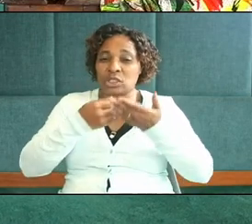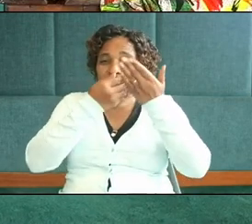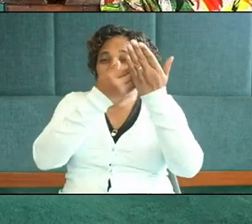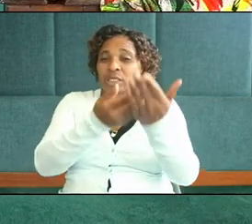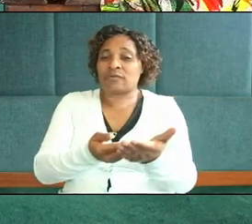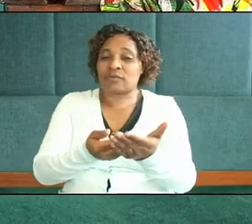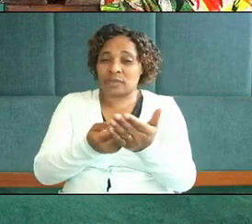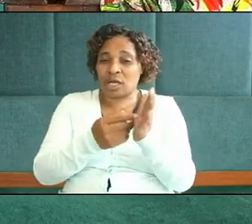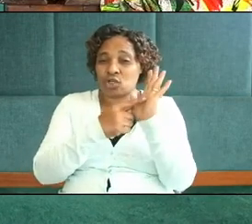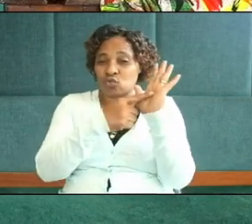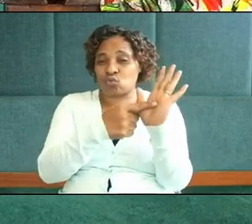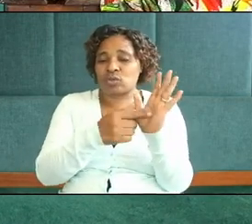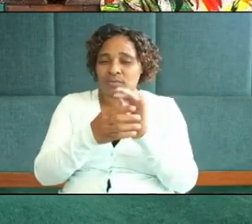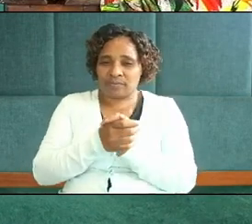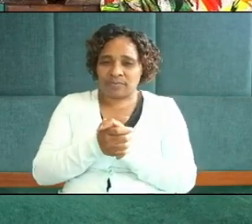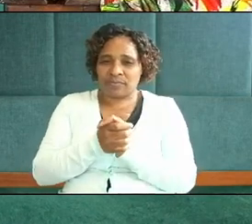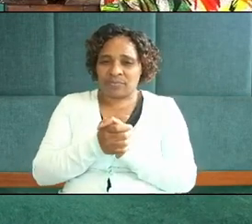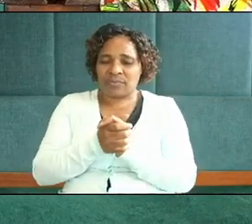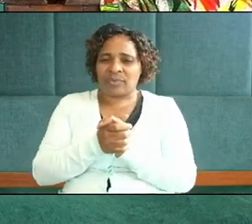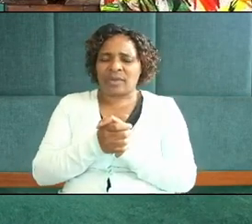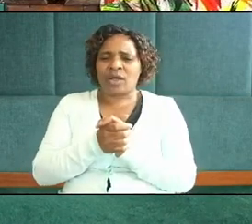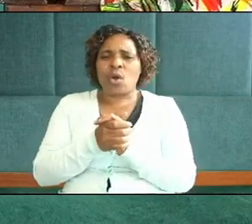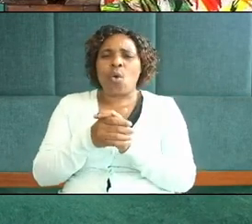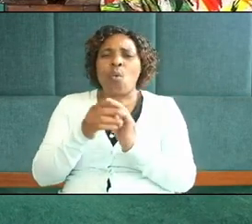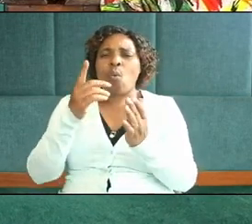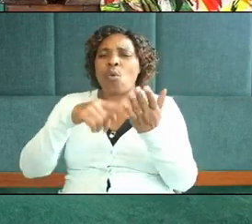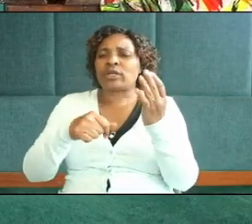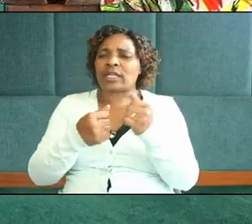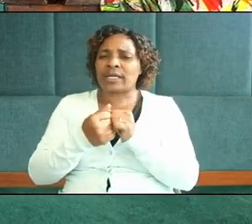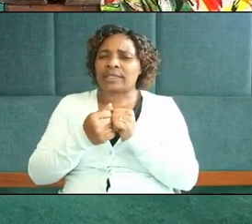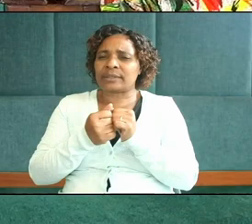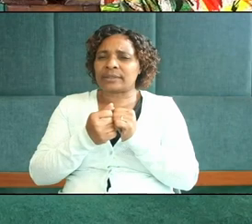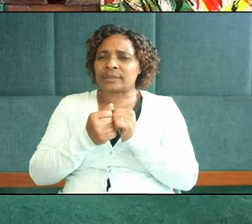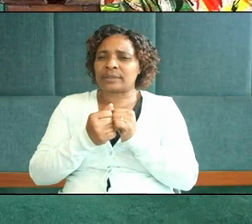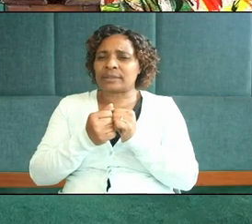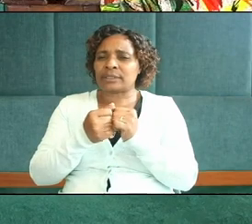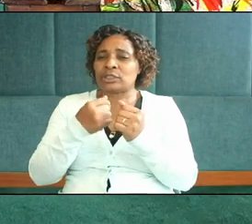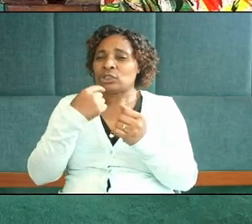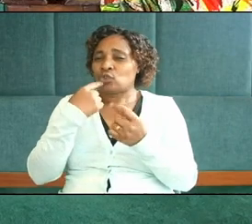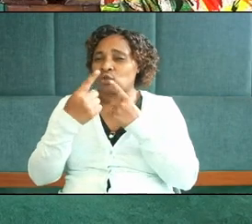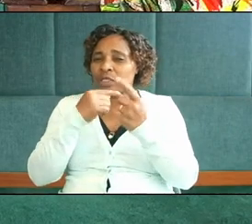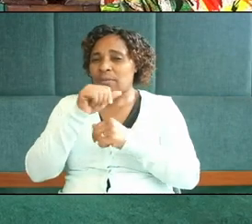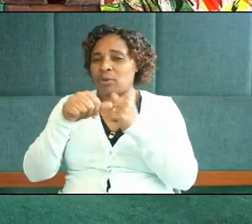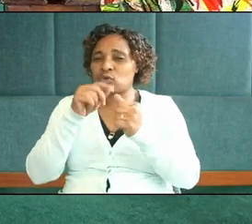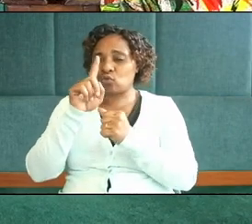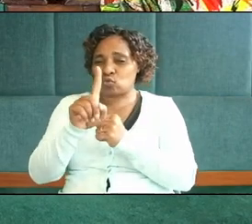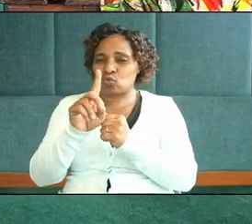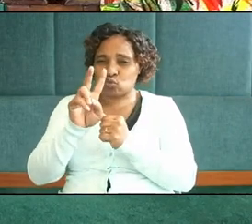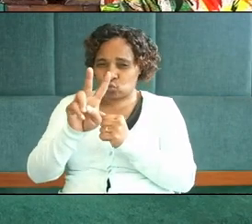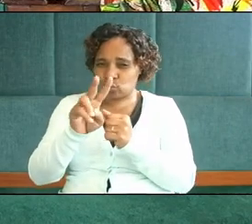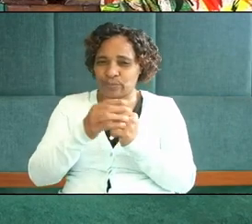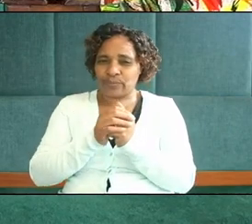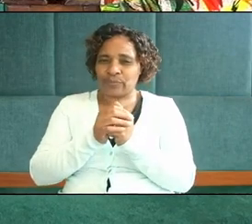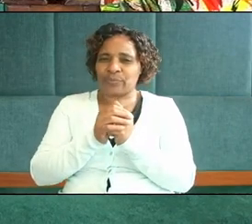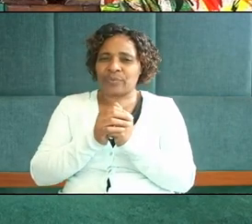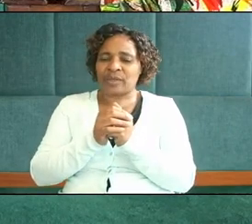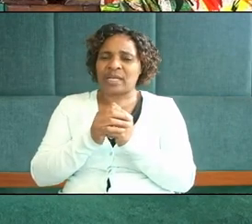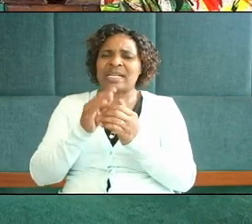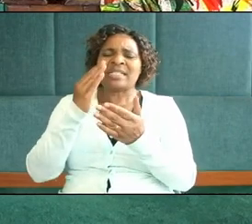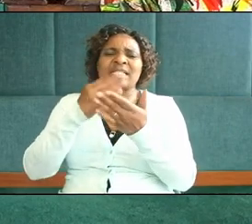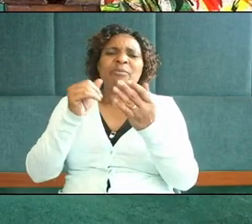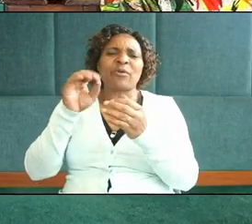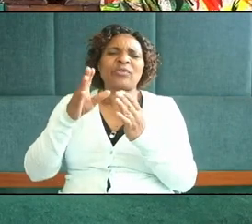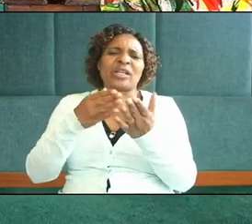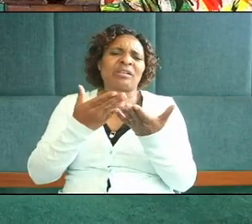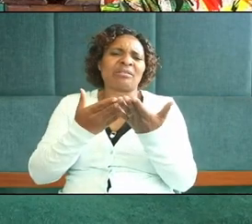Steve? Some of the main characters I mentioned too, Eli and Eli's sons, basically. And some of the